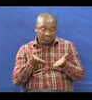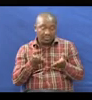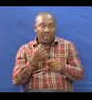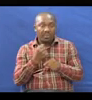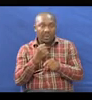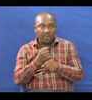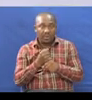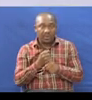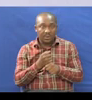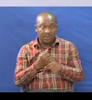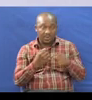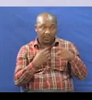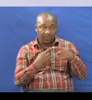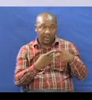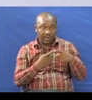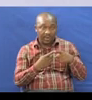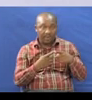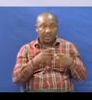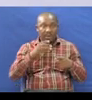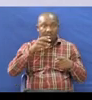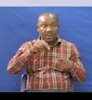first one we said Nyarubanja system.